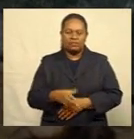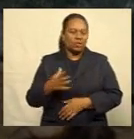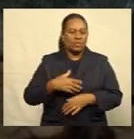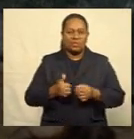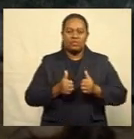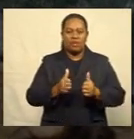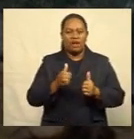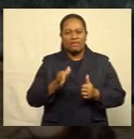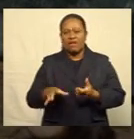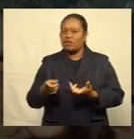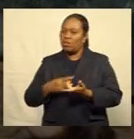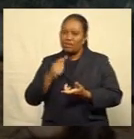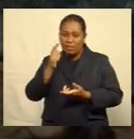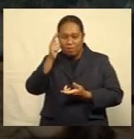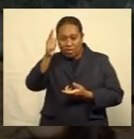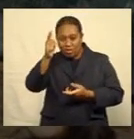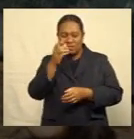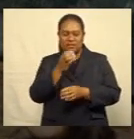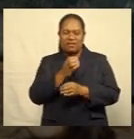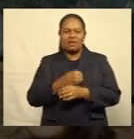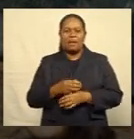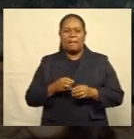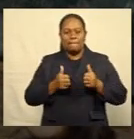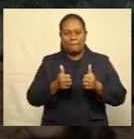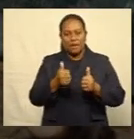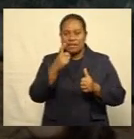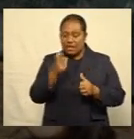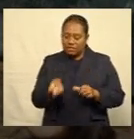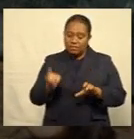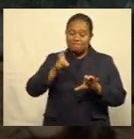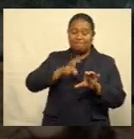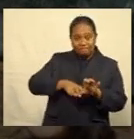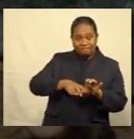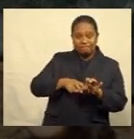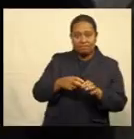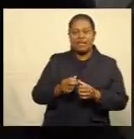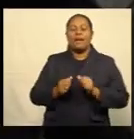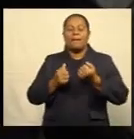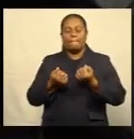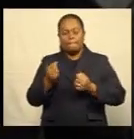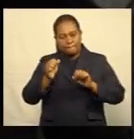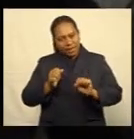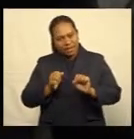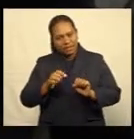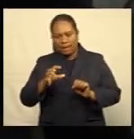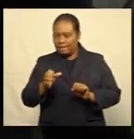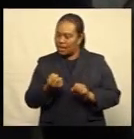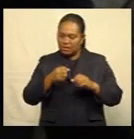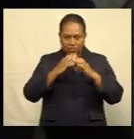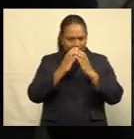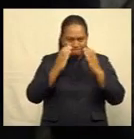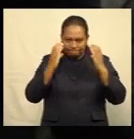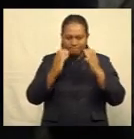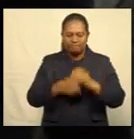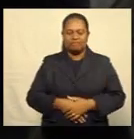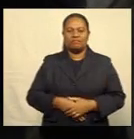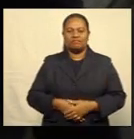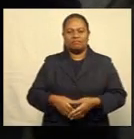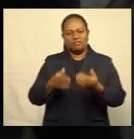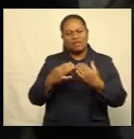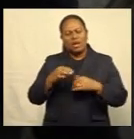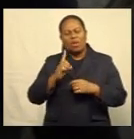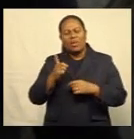agreed to ensure that anyone boarding the bus now have to have a mask. What happens to those who do not adhere to